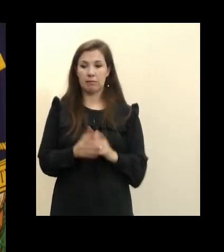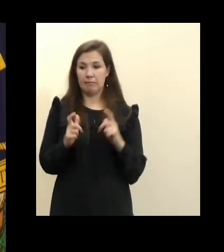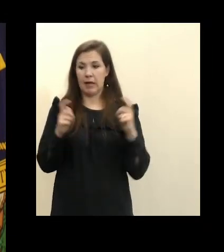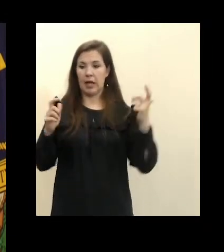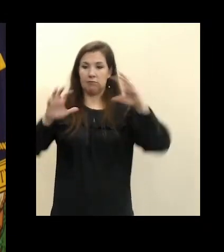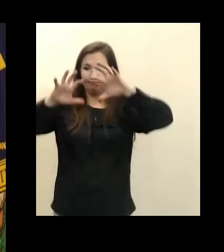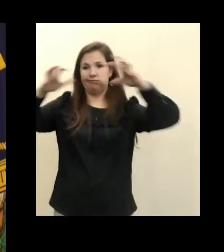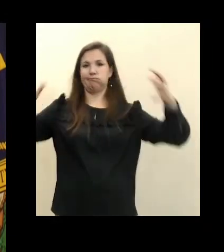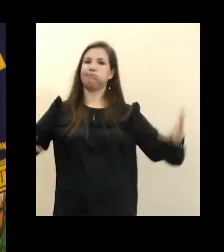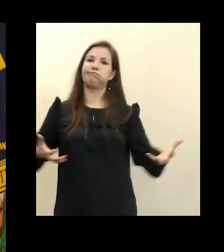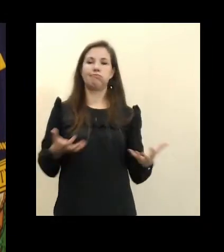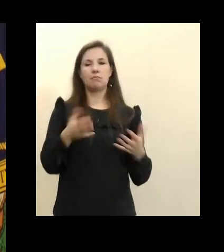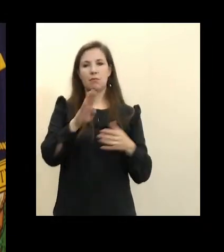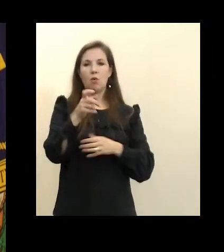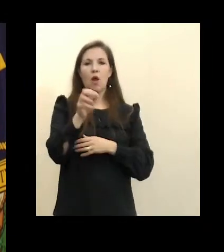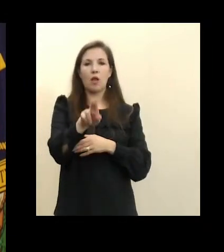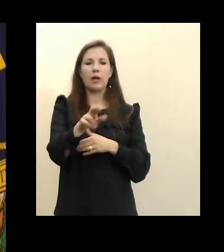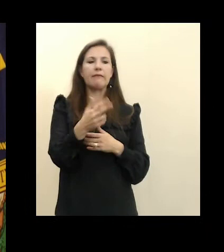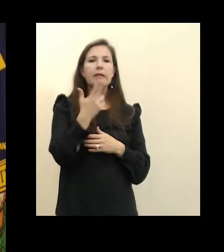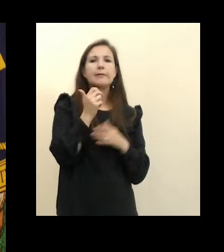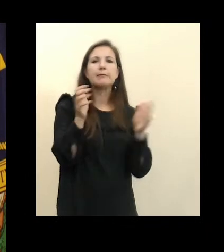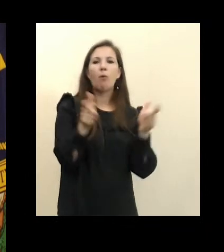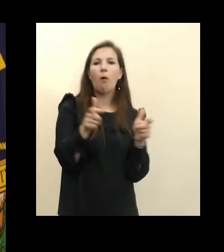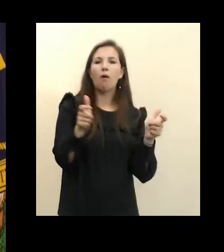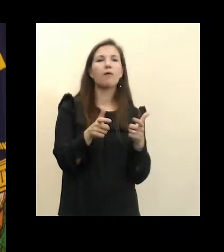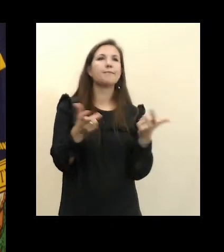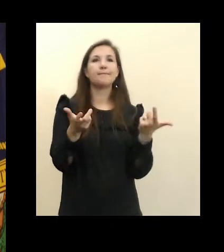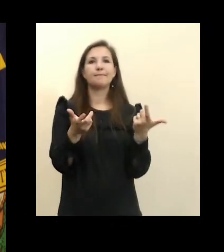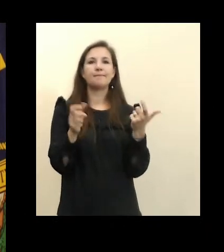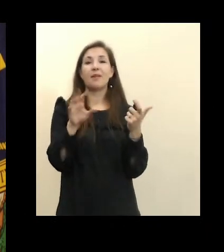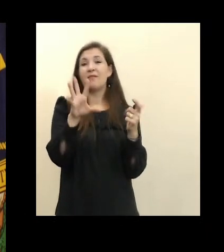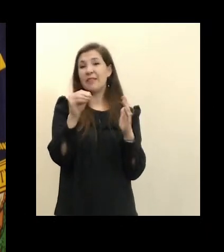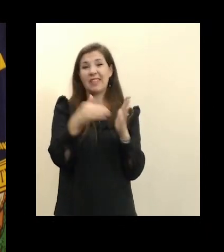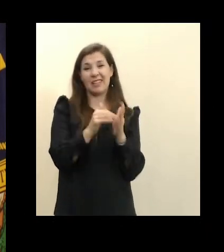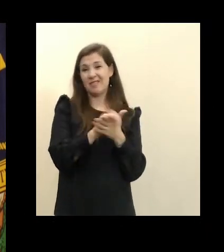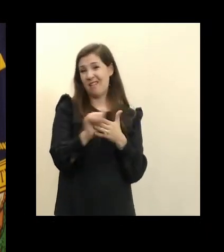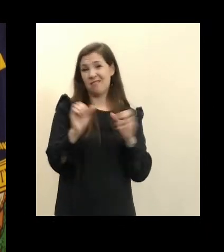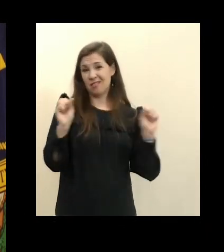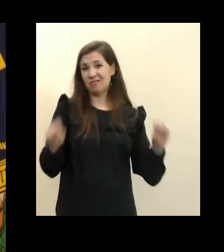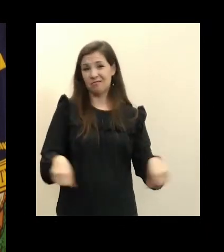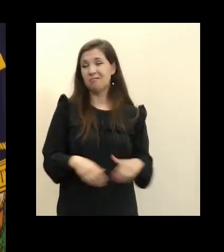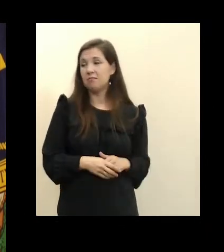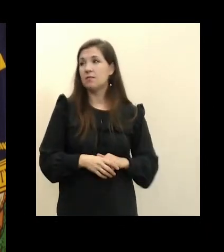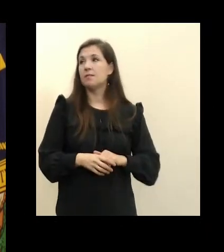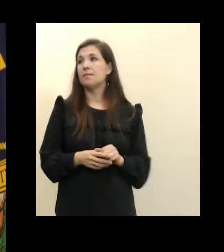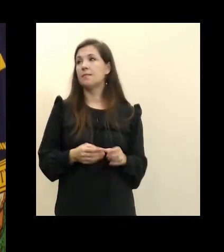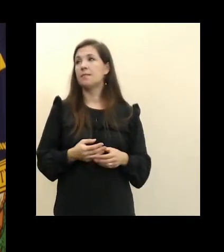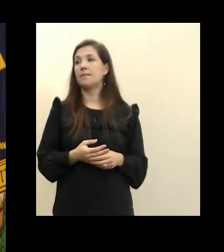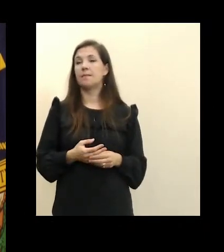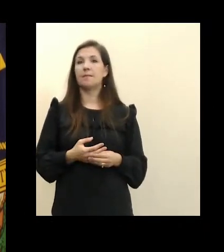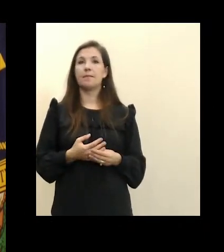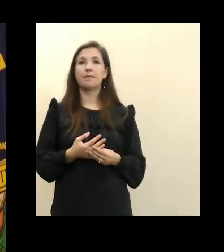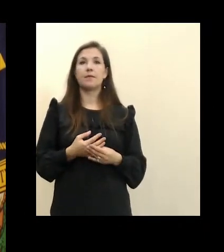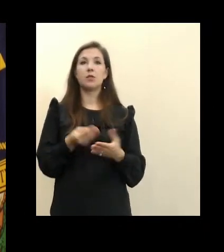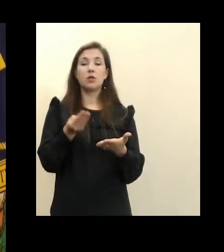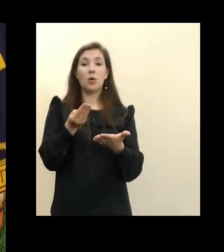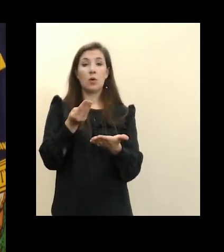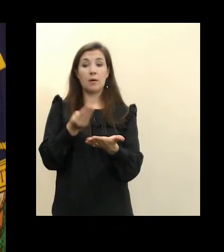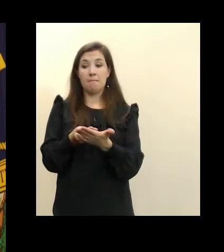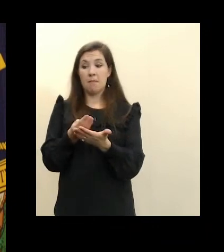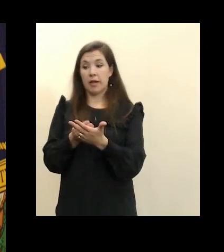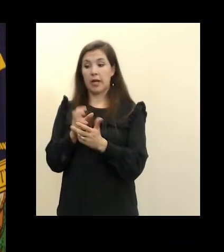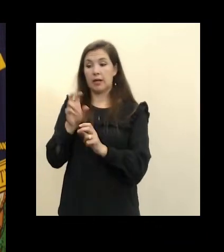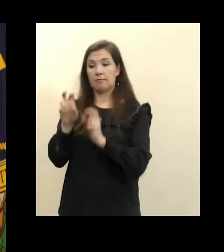ones. So, and then even the smaller ones can be $50,000 a piece. So the money that's being put in there